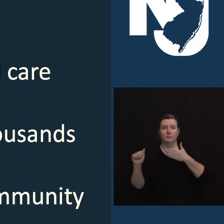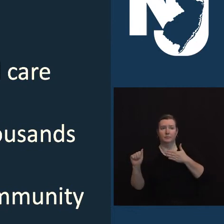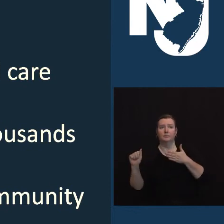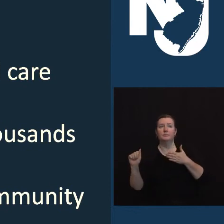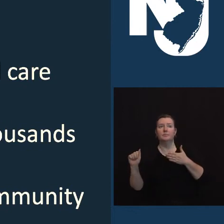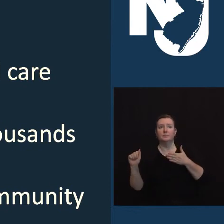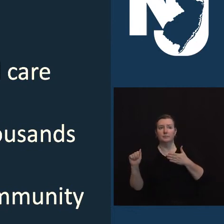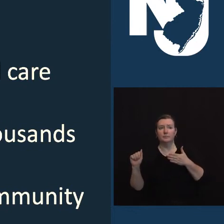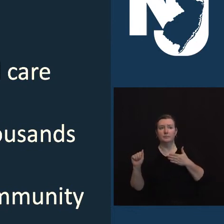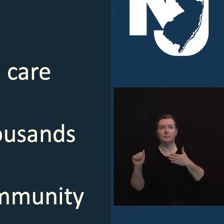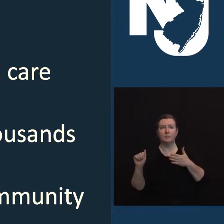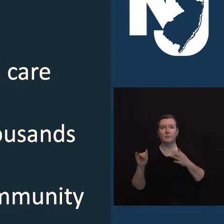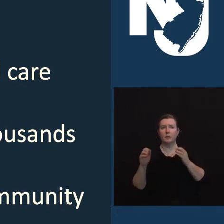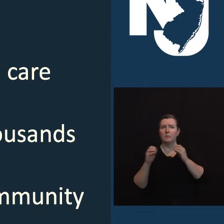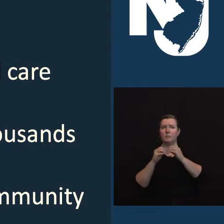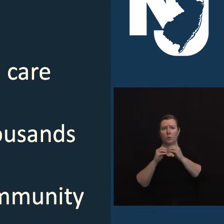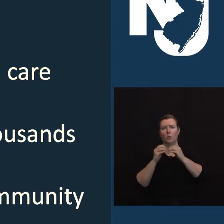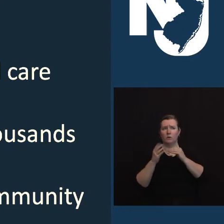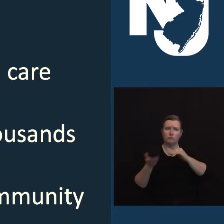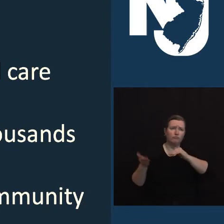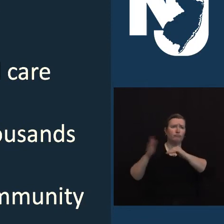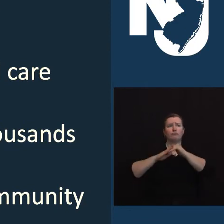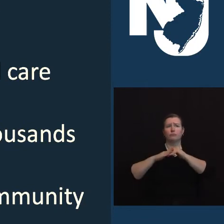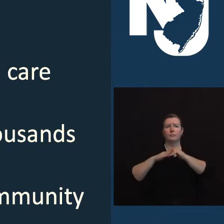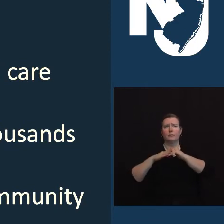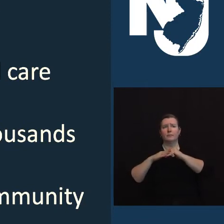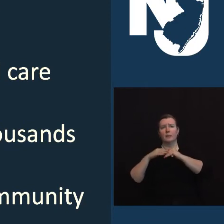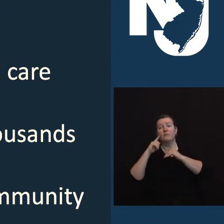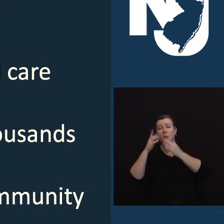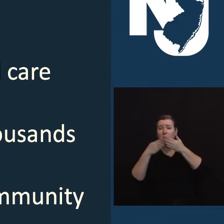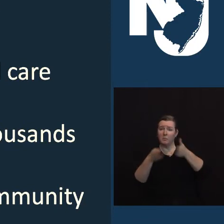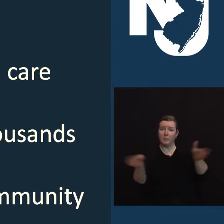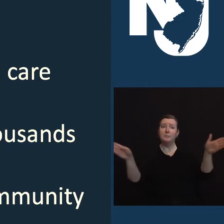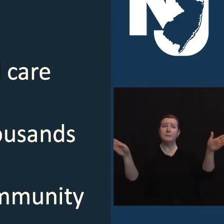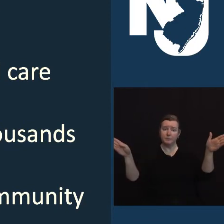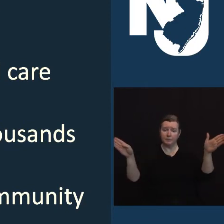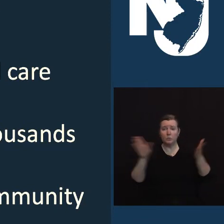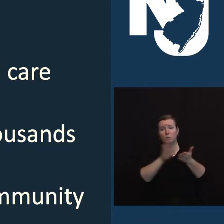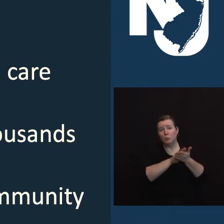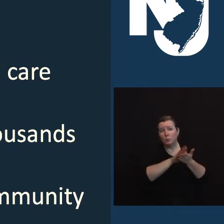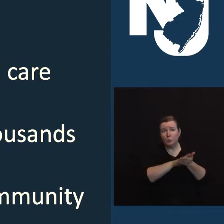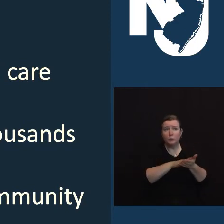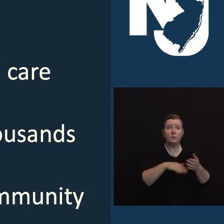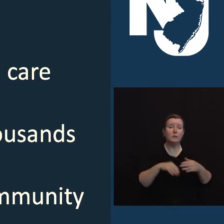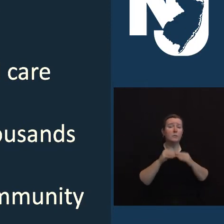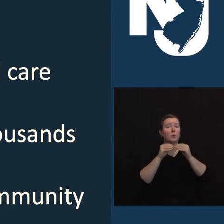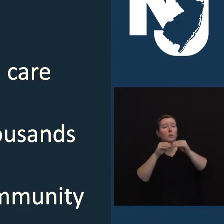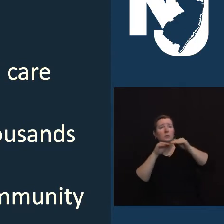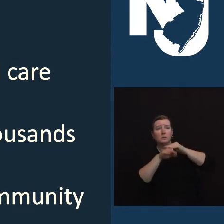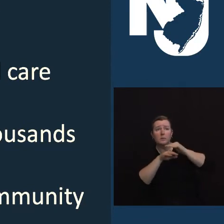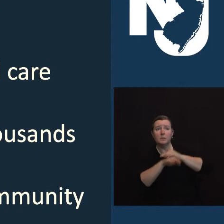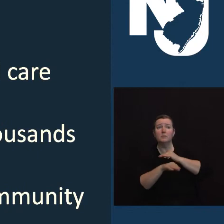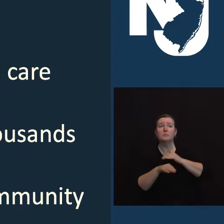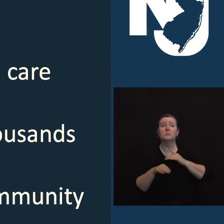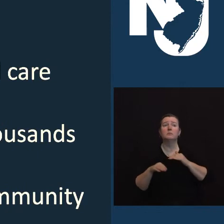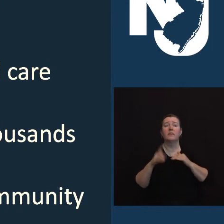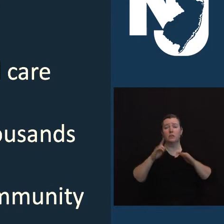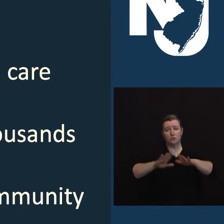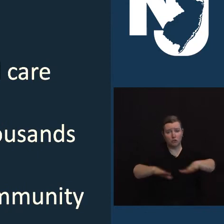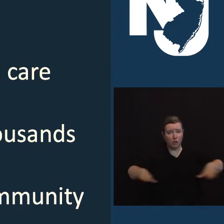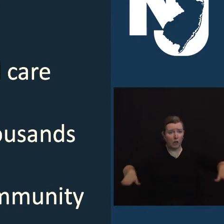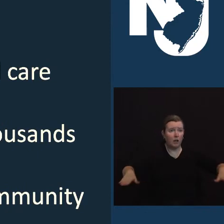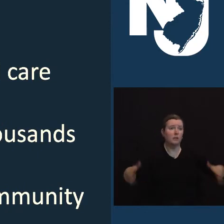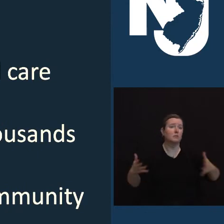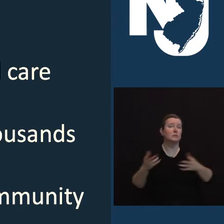for our public schools, more accessible health care and child care for working families, direct tax rebates for hundreds of thousands